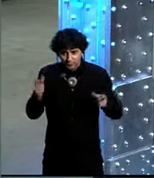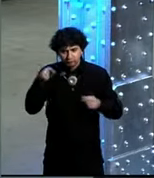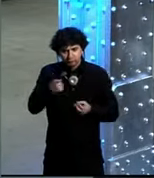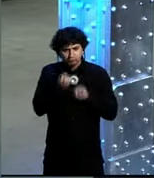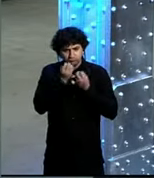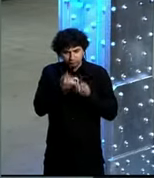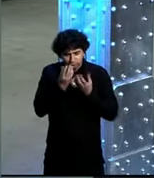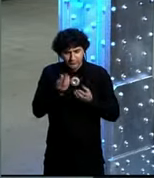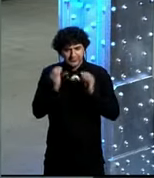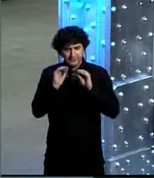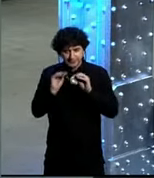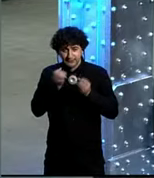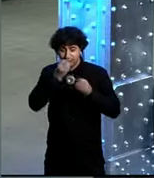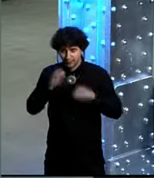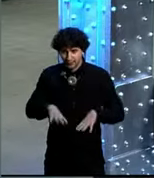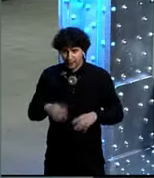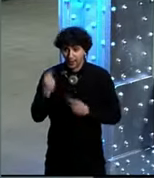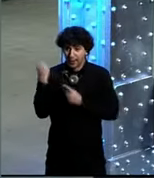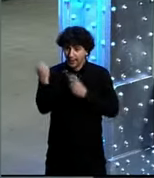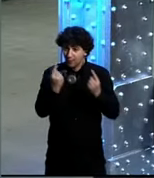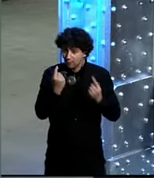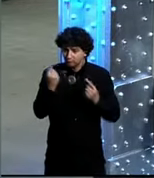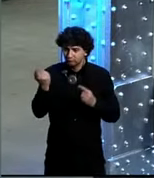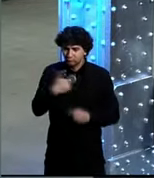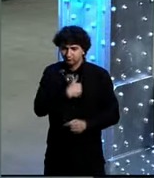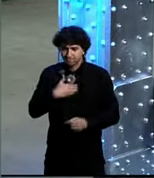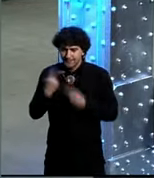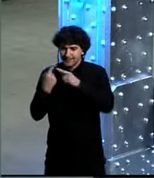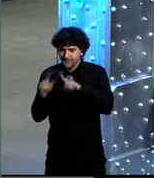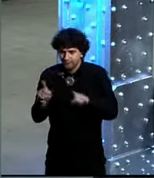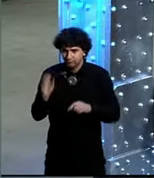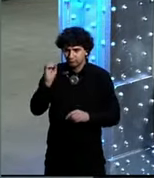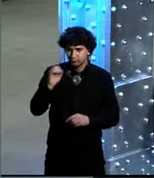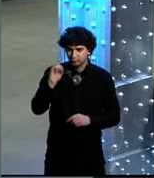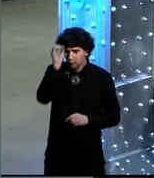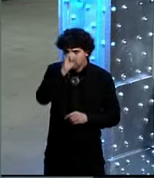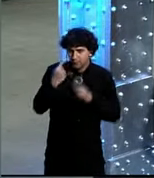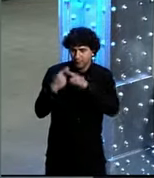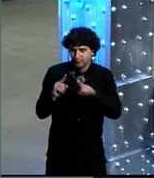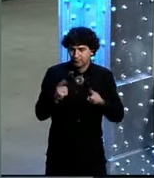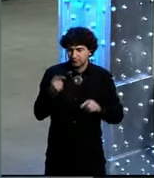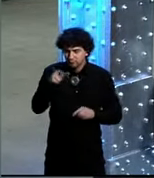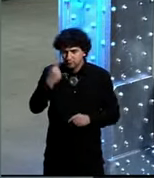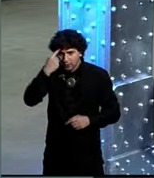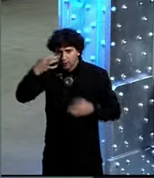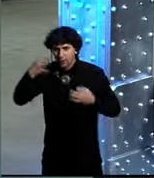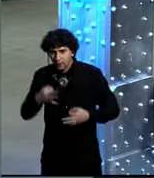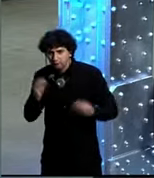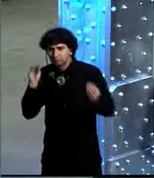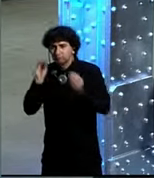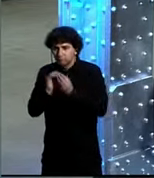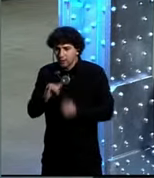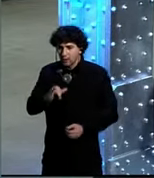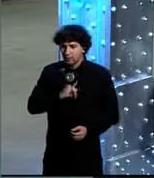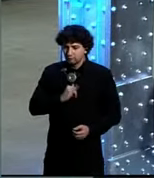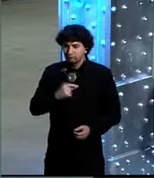way. They needed to stay true to them, and they felt a little bit constricted by what they could or could not do, which is what we can feel when we